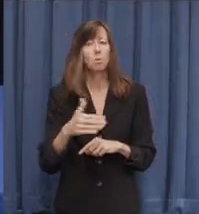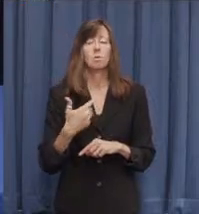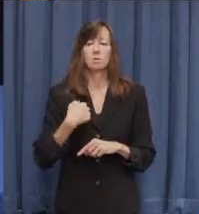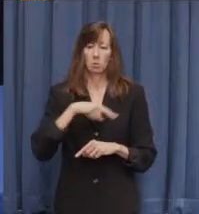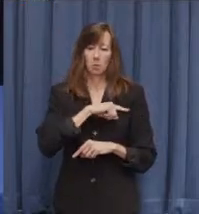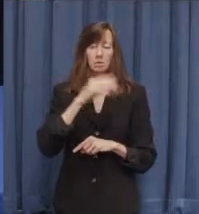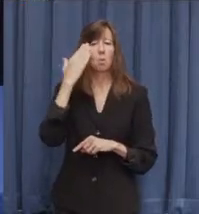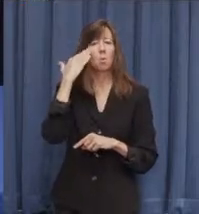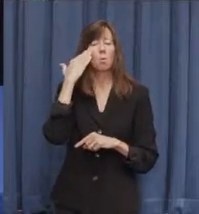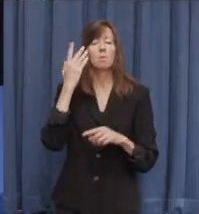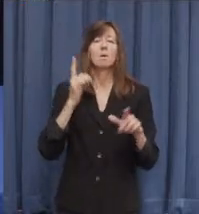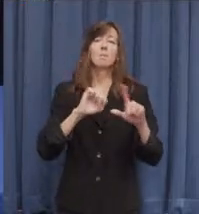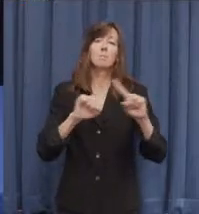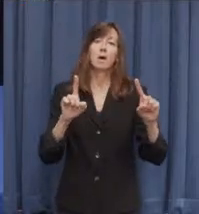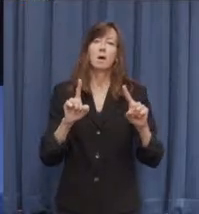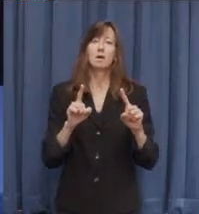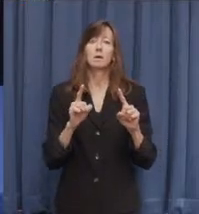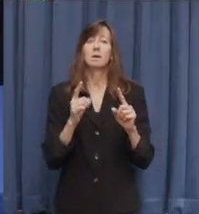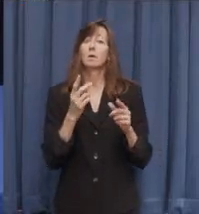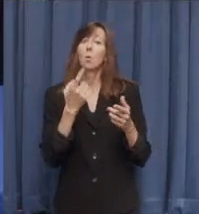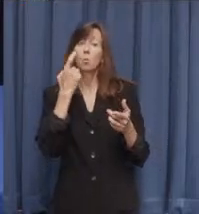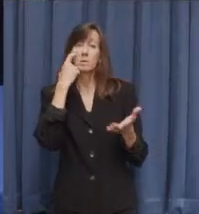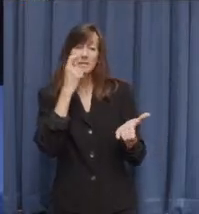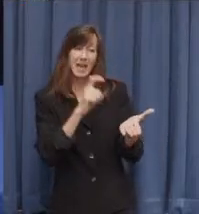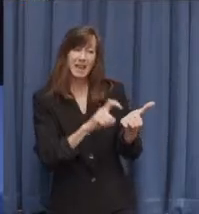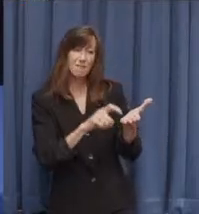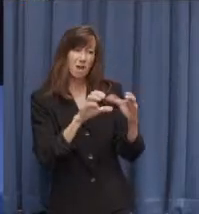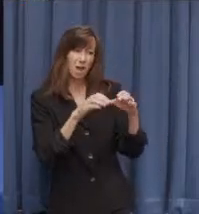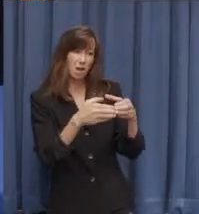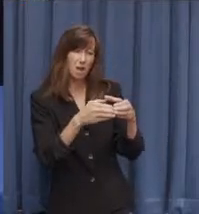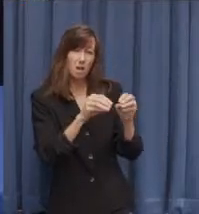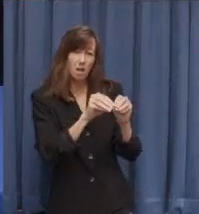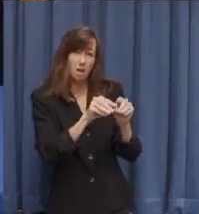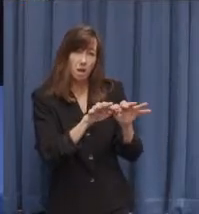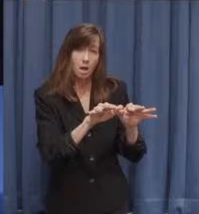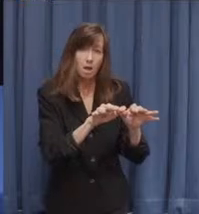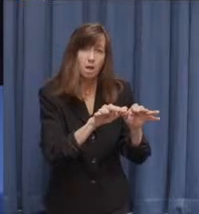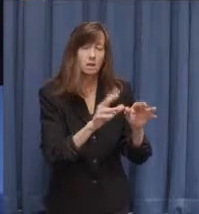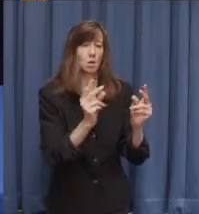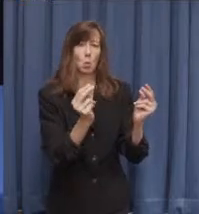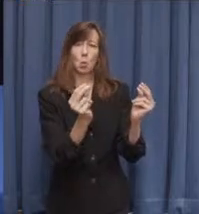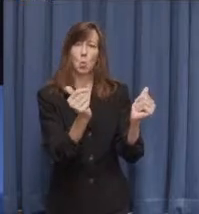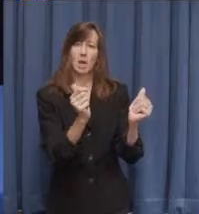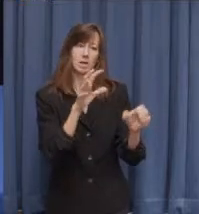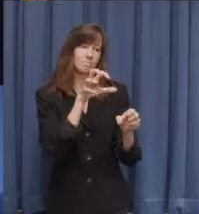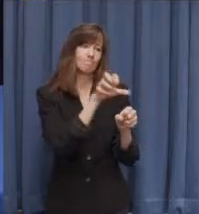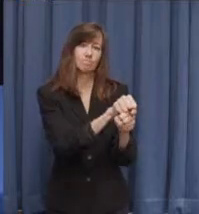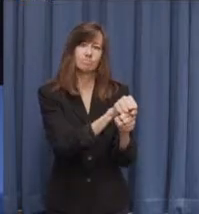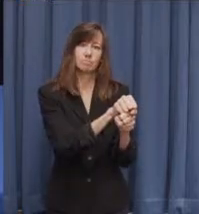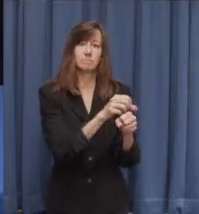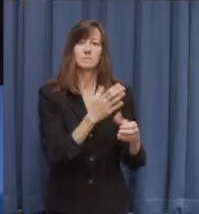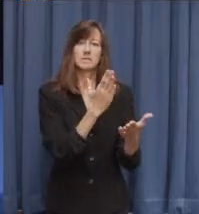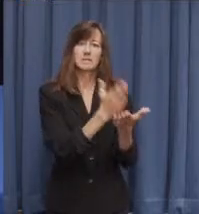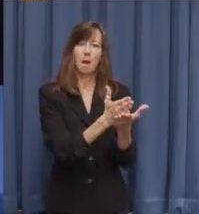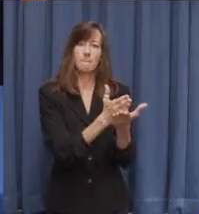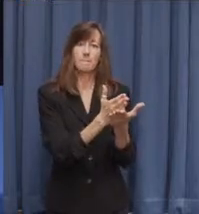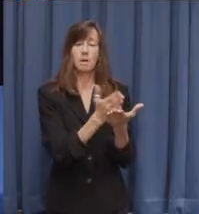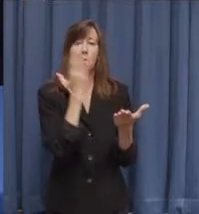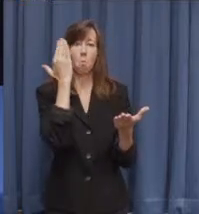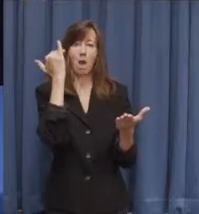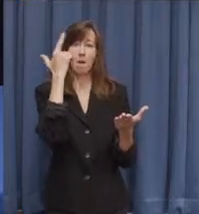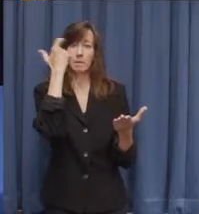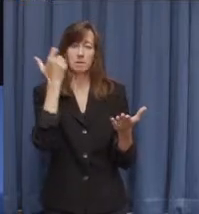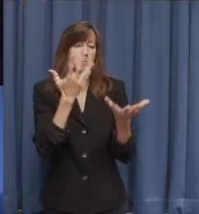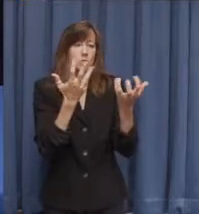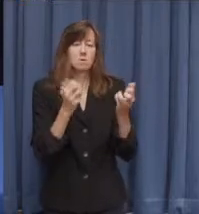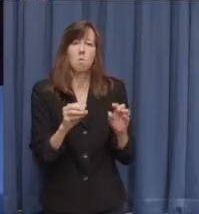identify and contain those so that they don't become larger clusters or, God forbid, get to a point again of community spread